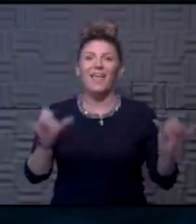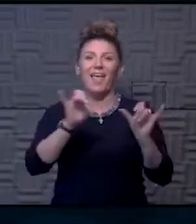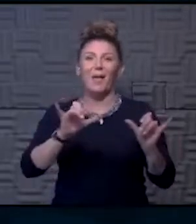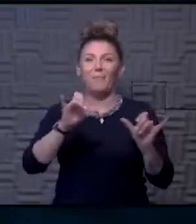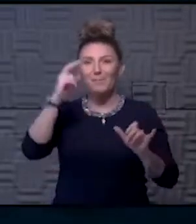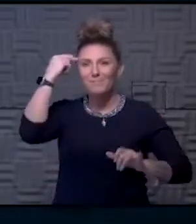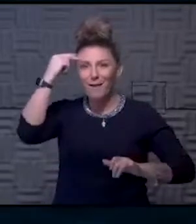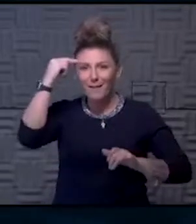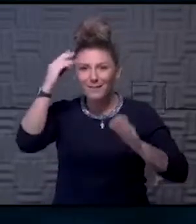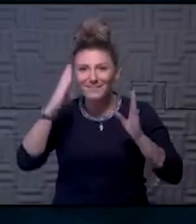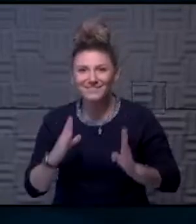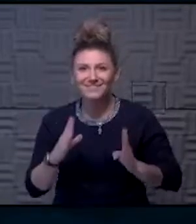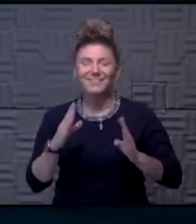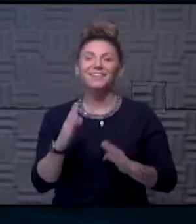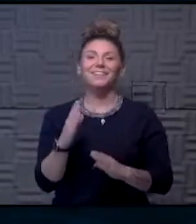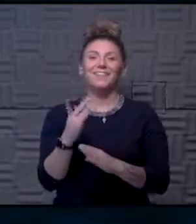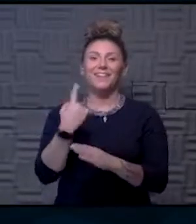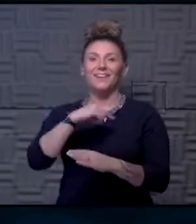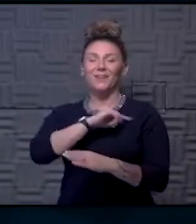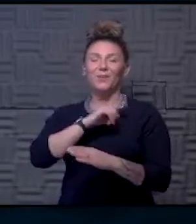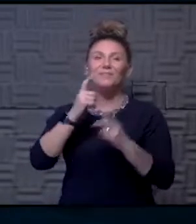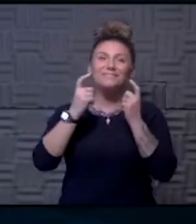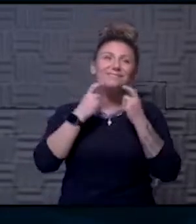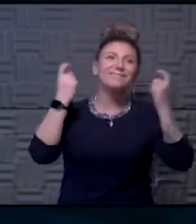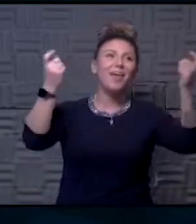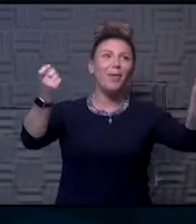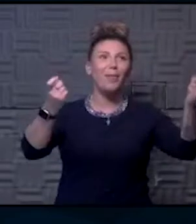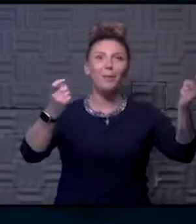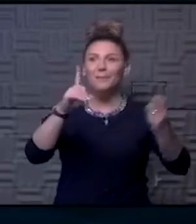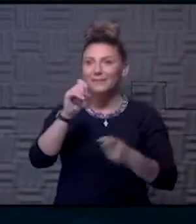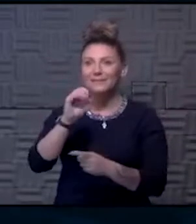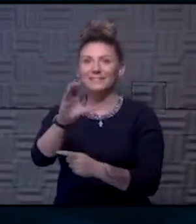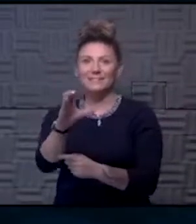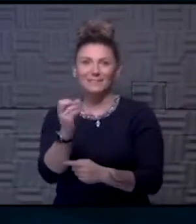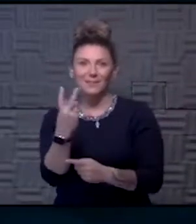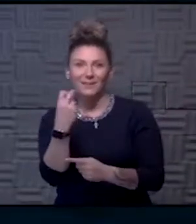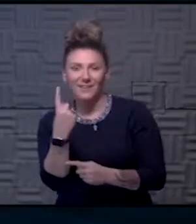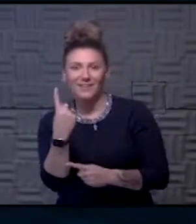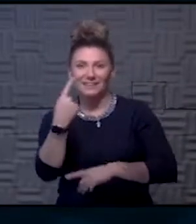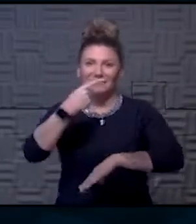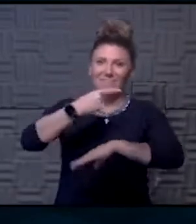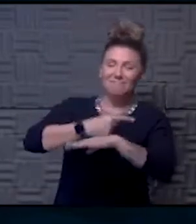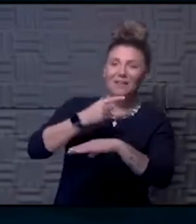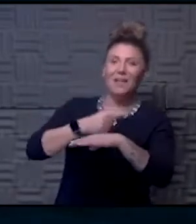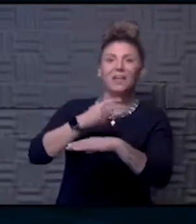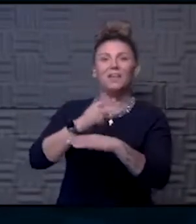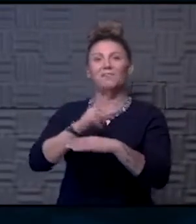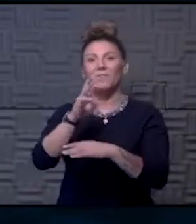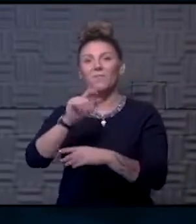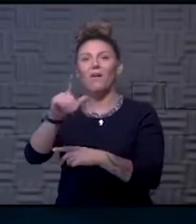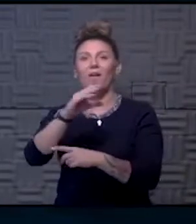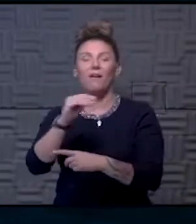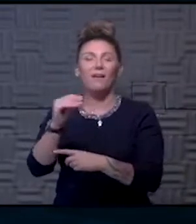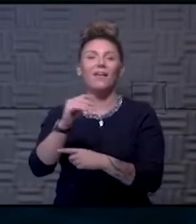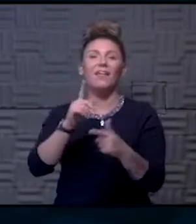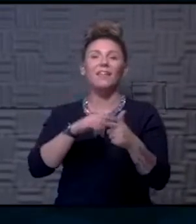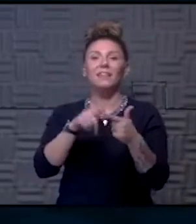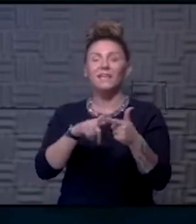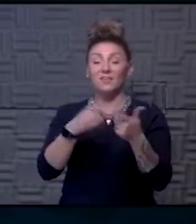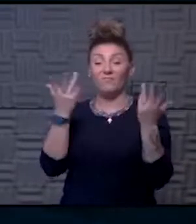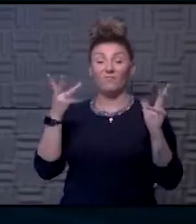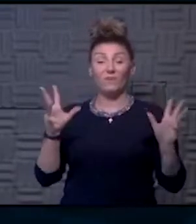start celebrating the 12th of December, the day of the Guadalupe Virgin, and then we end